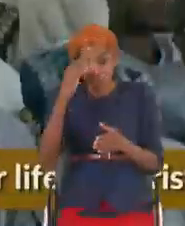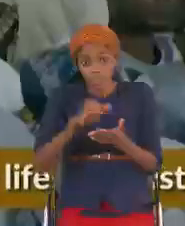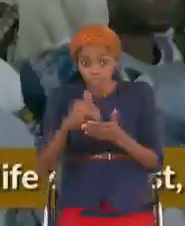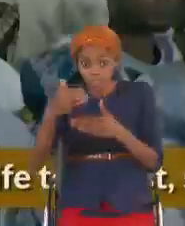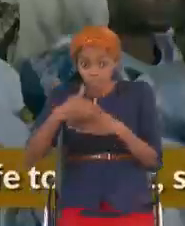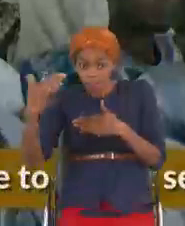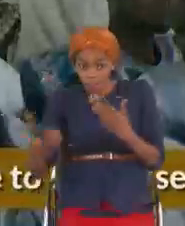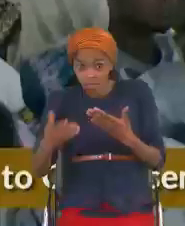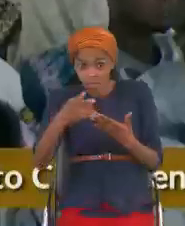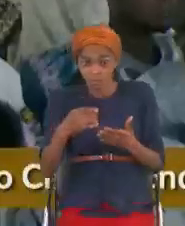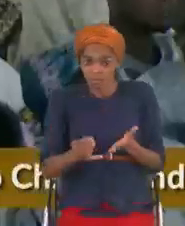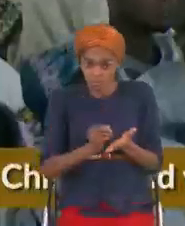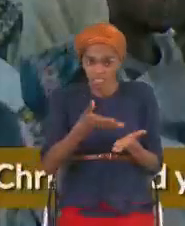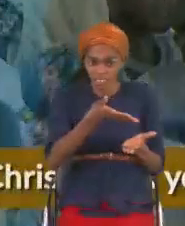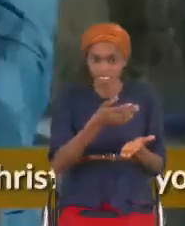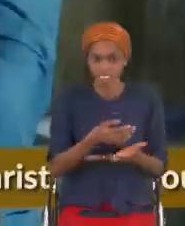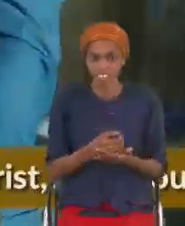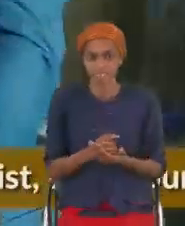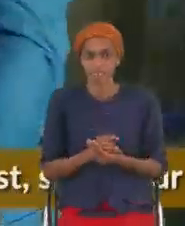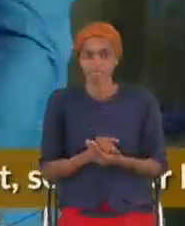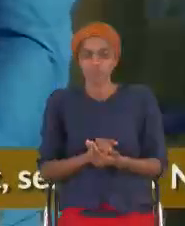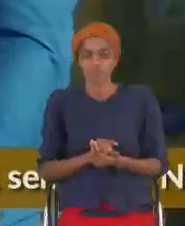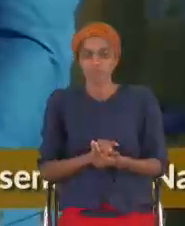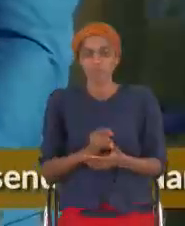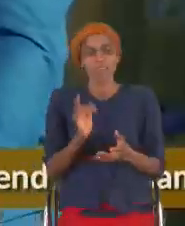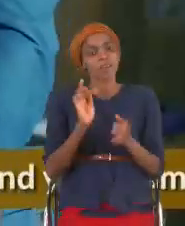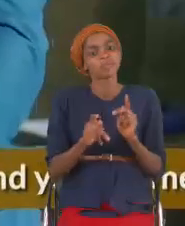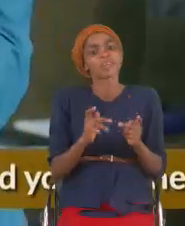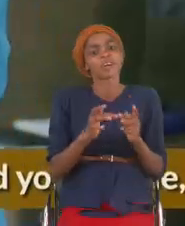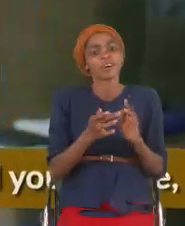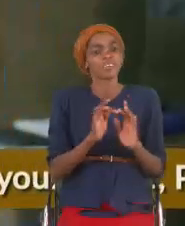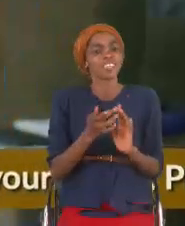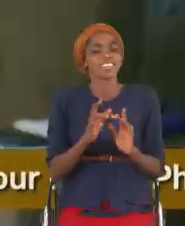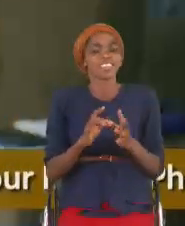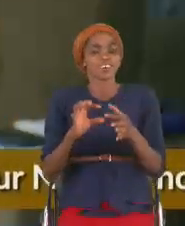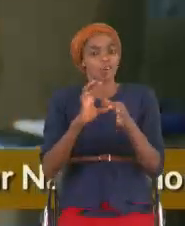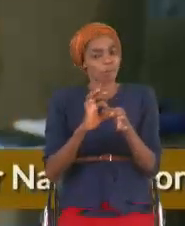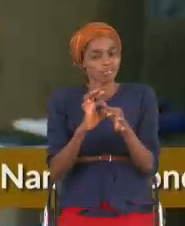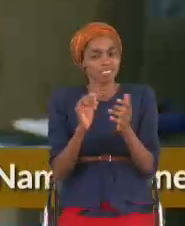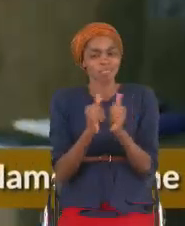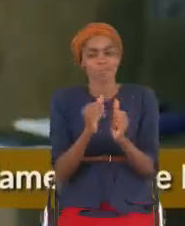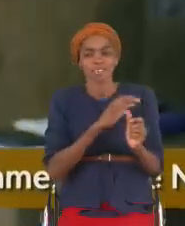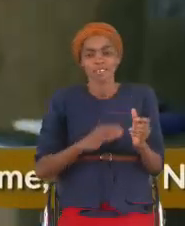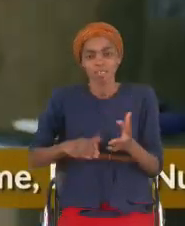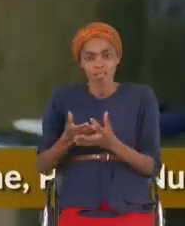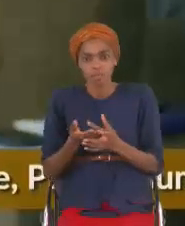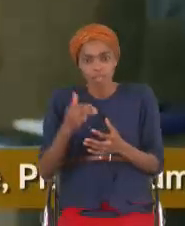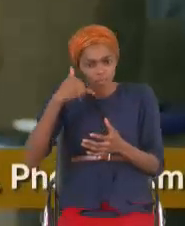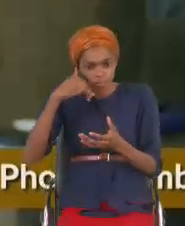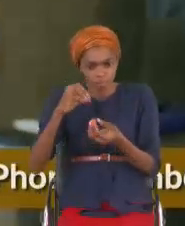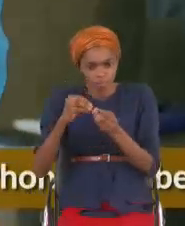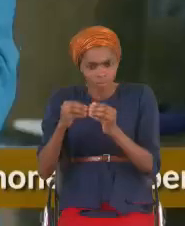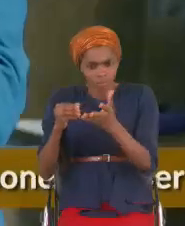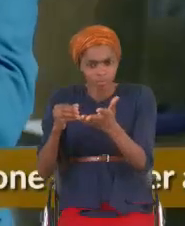Put it clearly. Those online, connect with Christ through the number that is